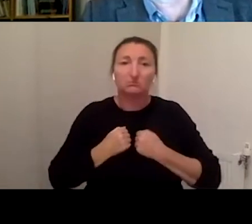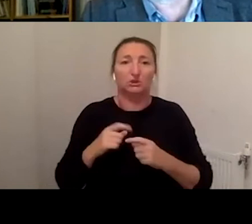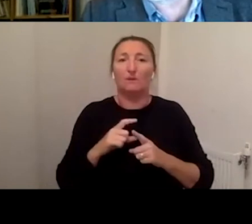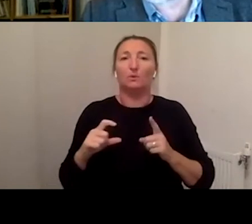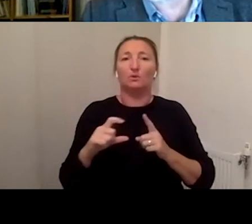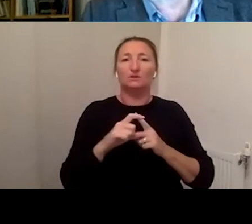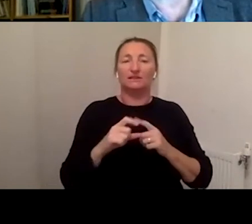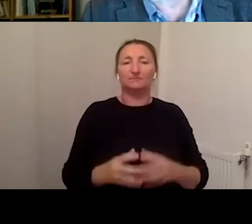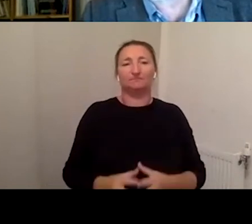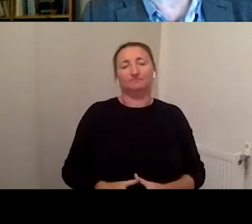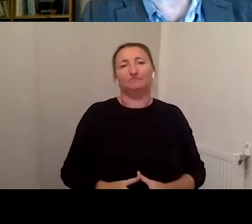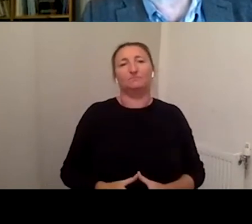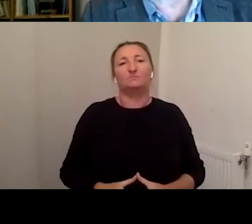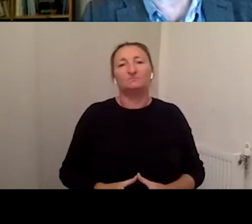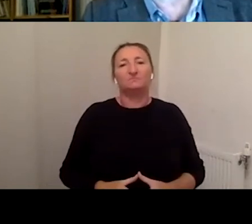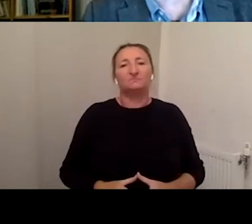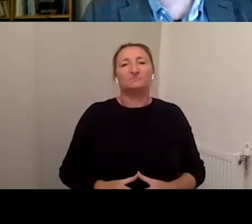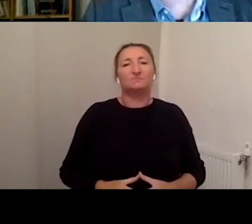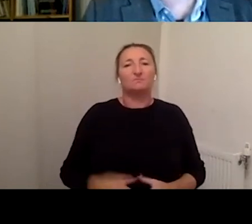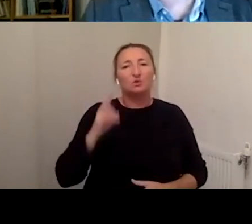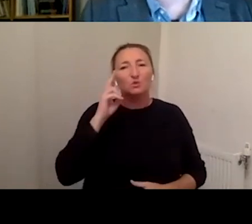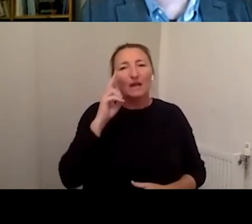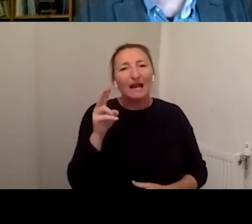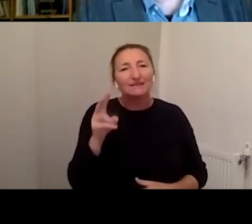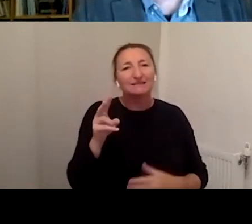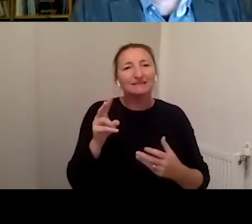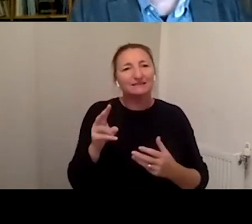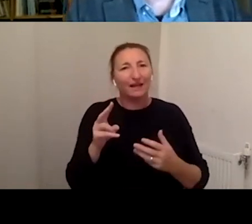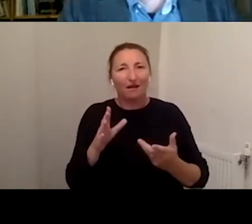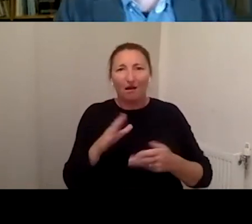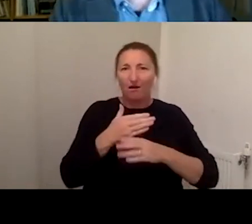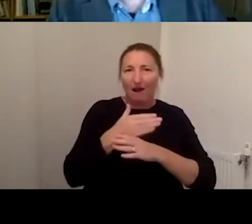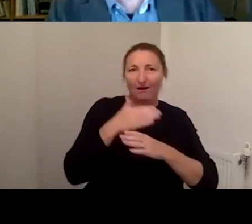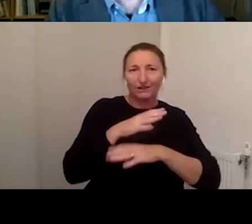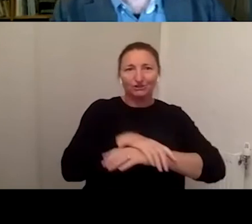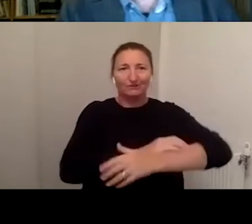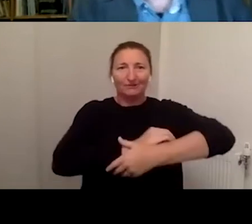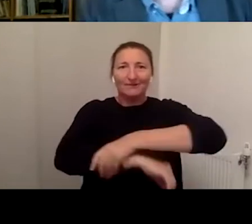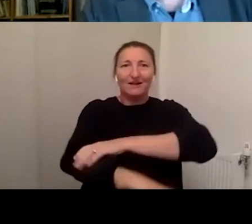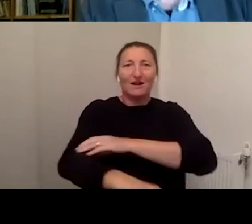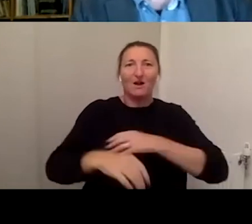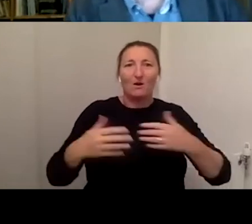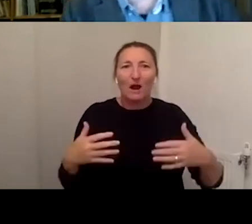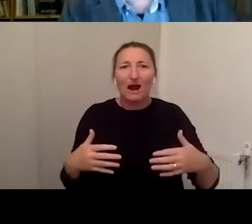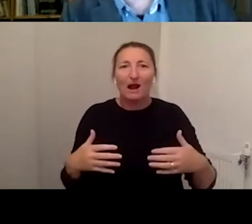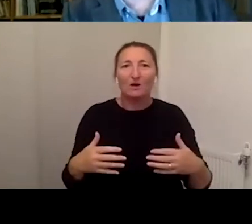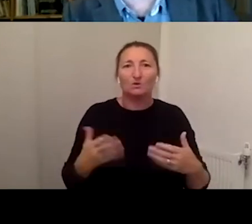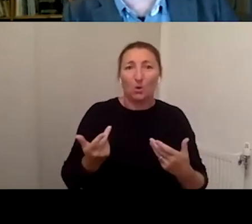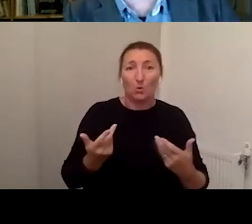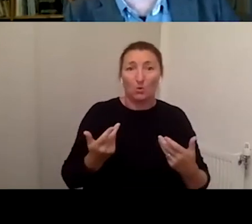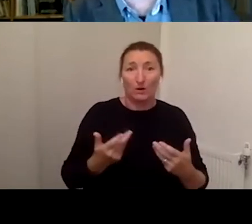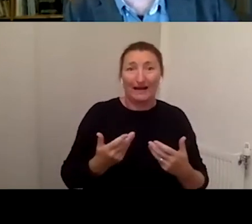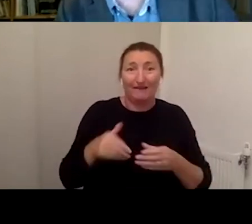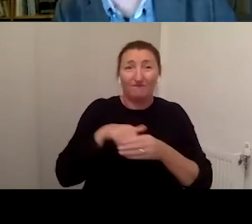somewhat been elevated up in the fact that they've got 1 or 2 things done. So now, for example, we're now involved in 3 Interreg projects. One is